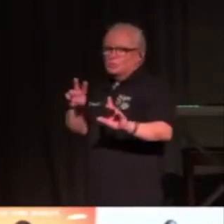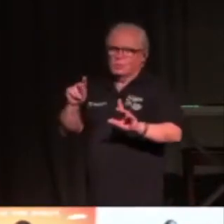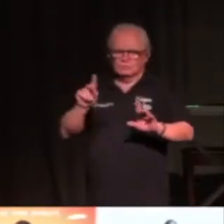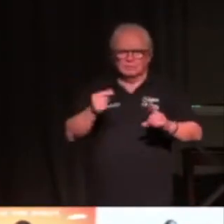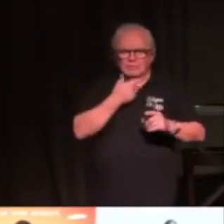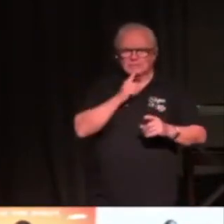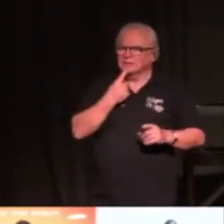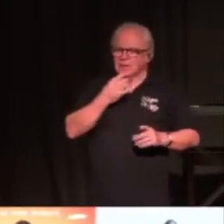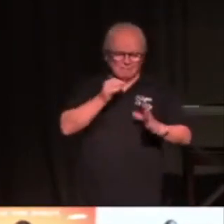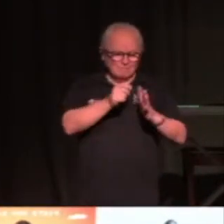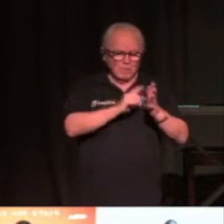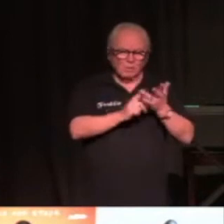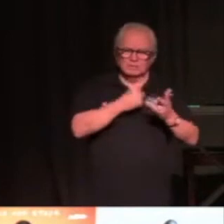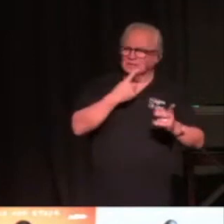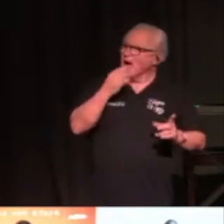Lord, what's happening?